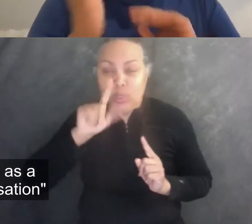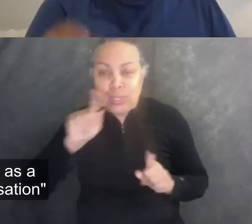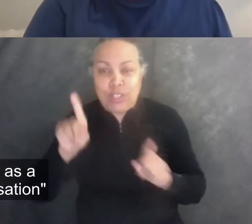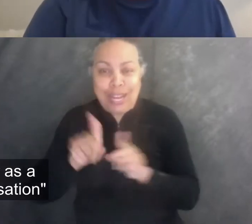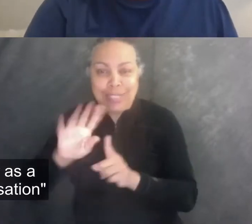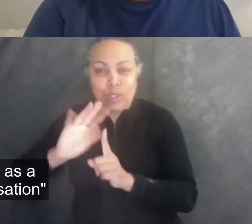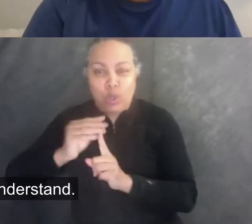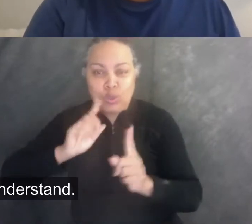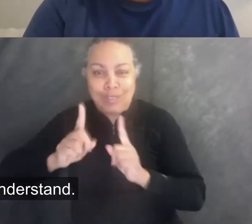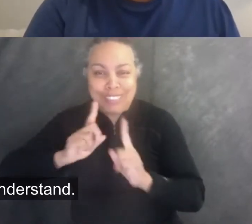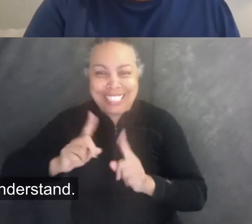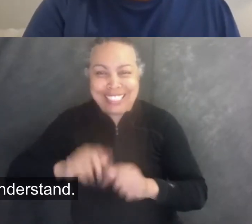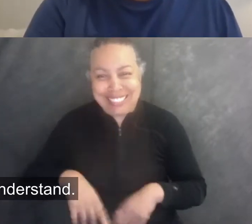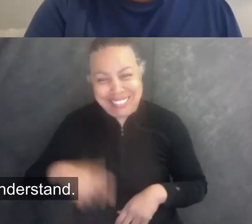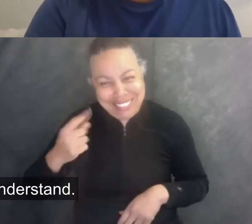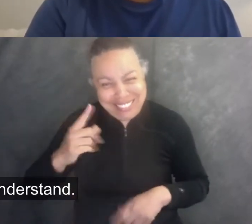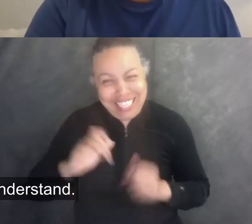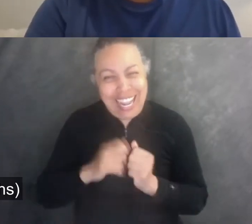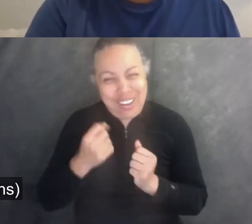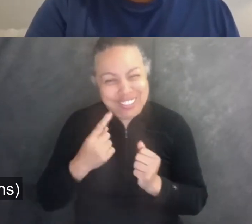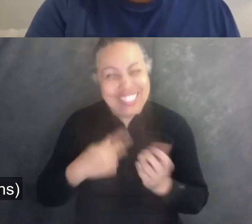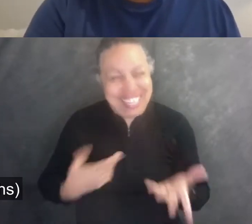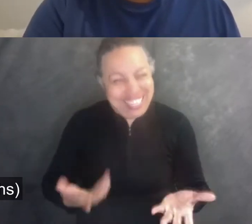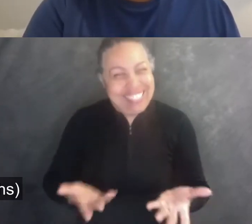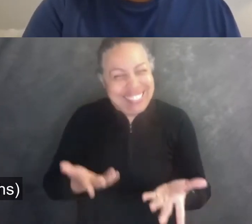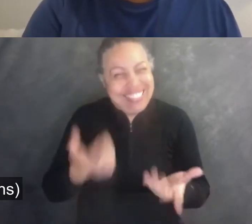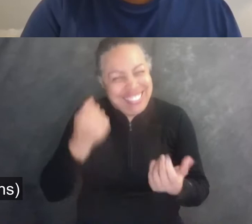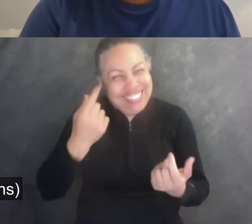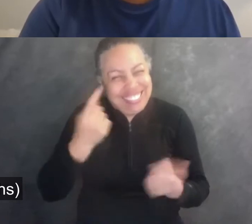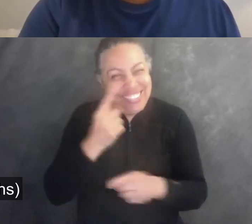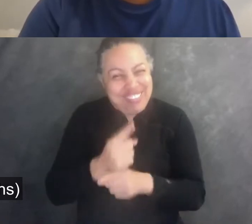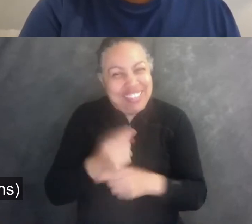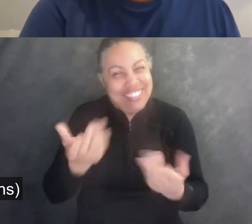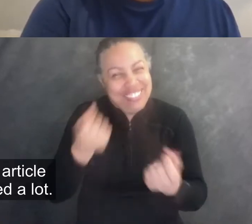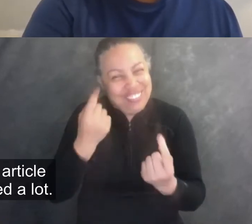conversation." See, you already understand, right?